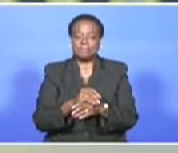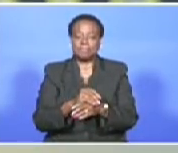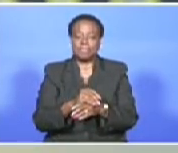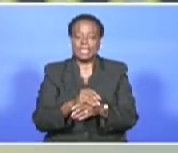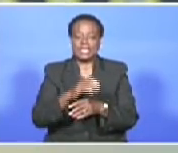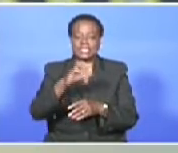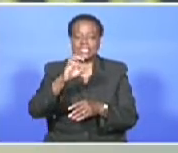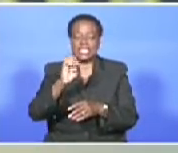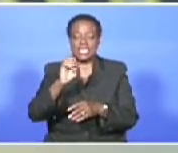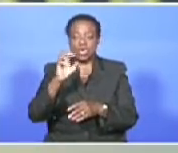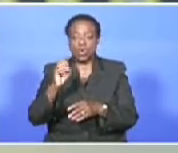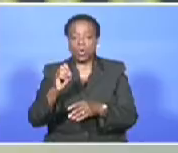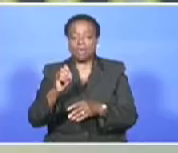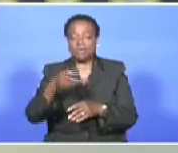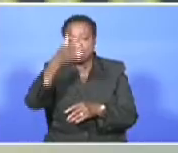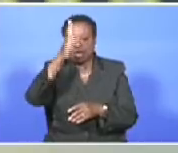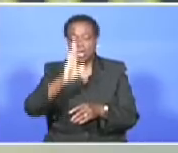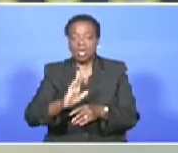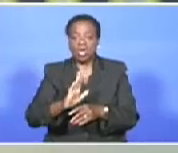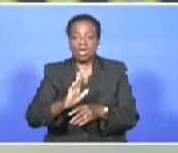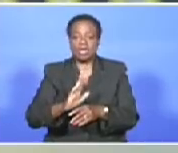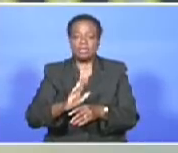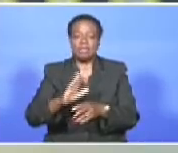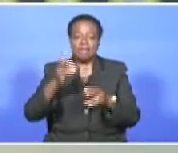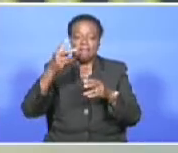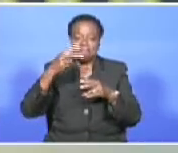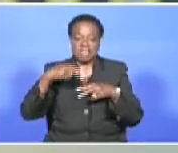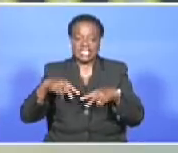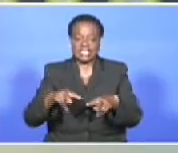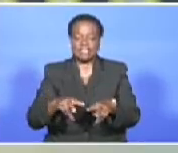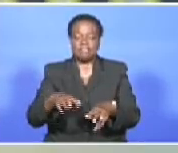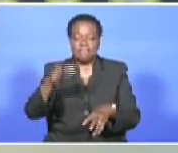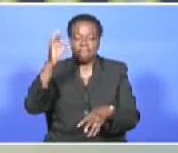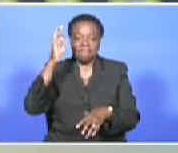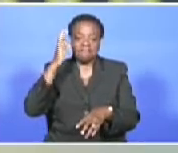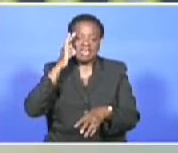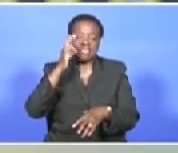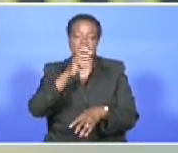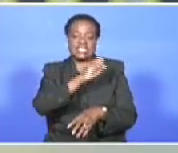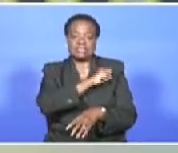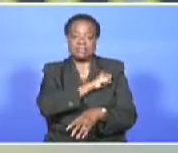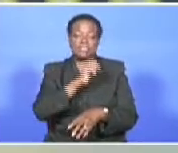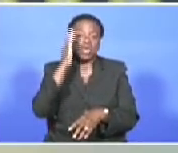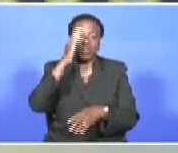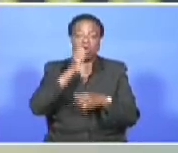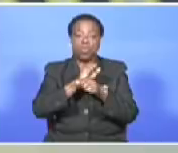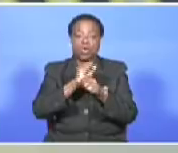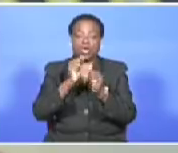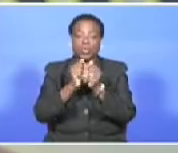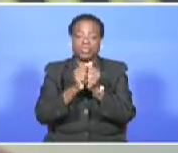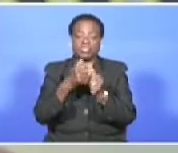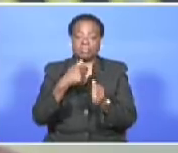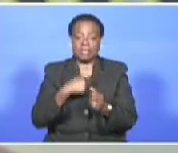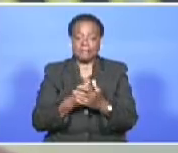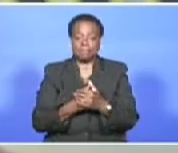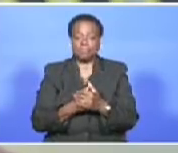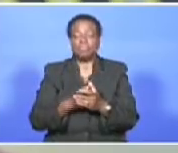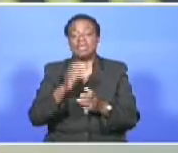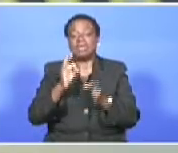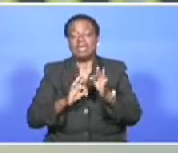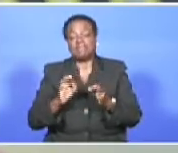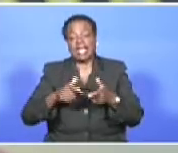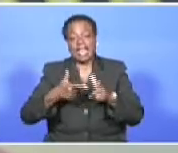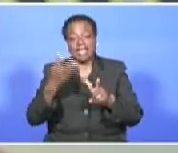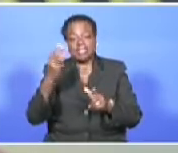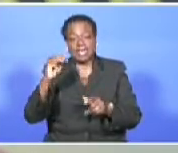the CEO of Golf Vessels, Faith Smith, they will try to work with me. So if I let them know that, okay, I have this to do or